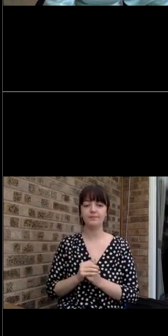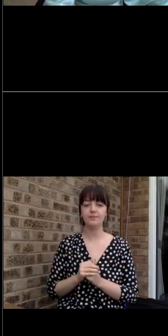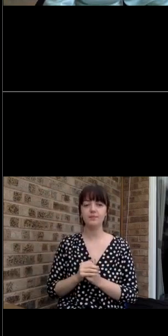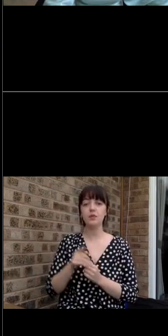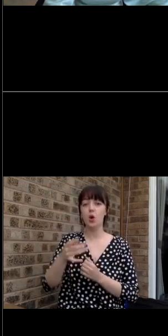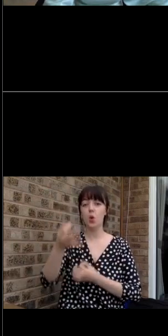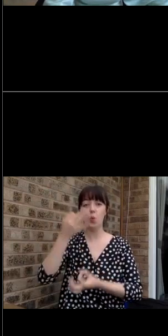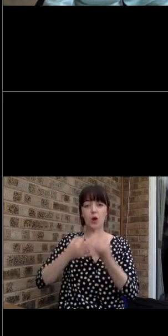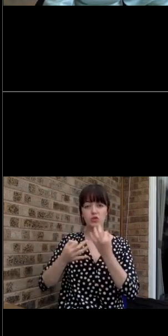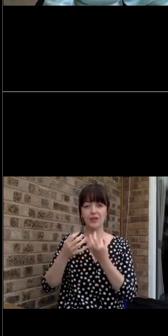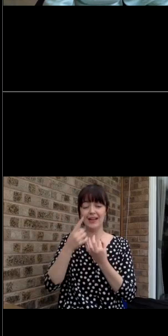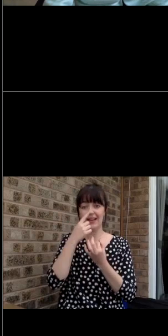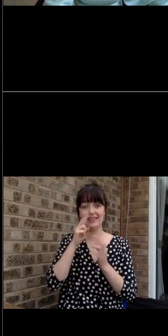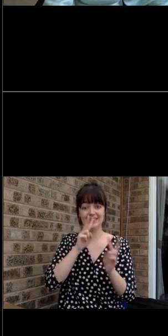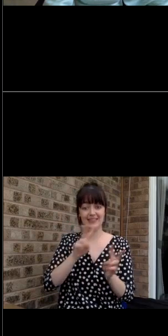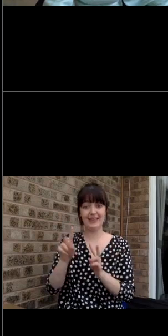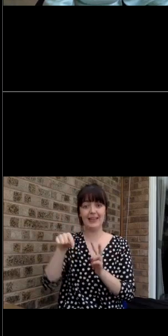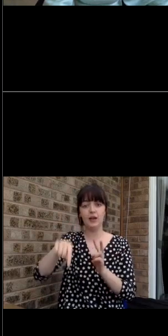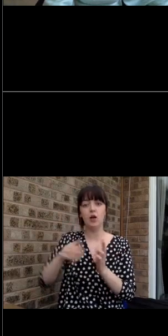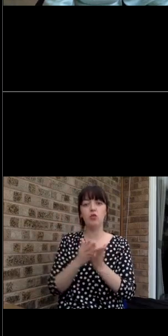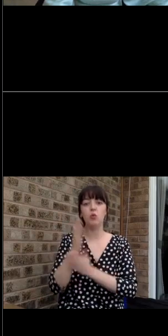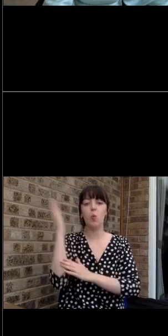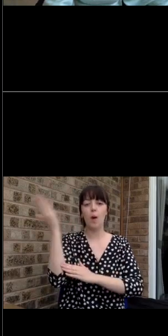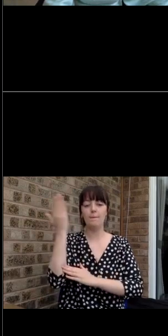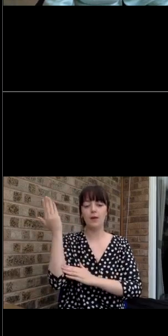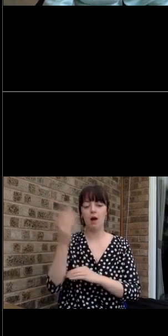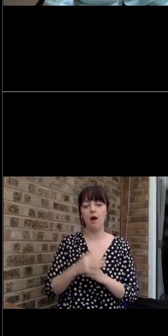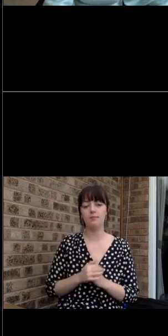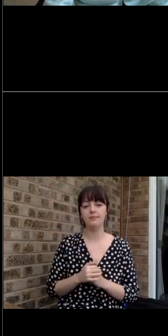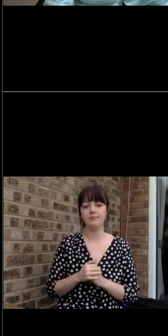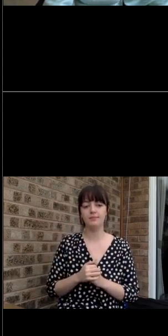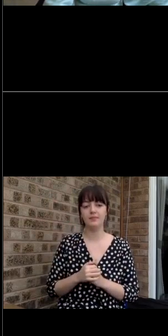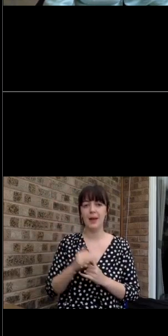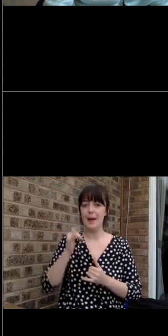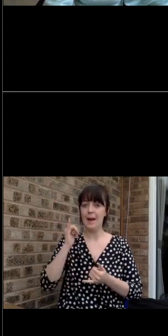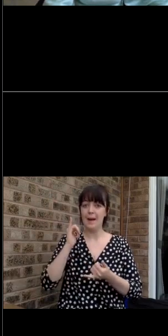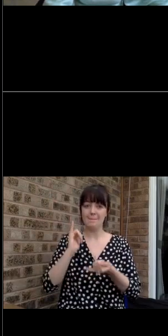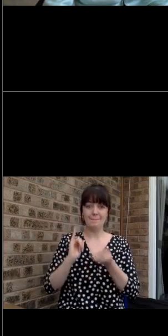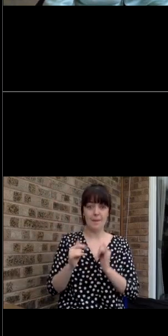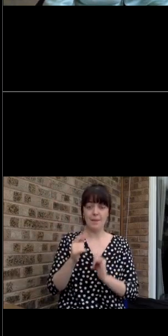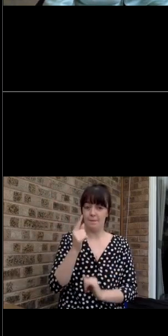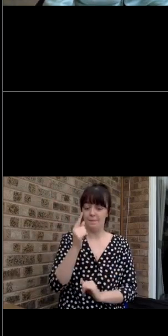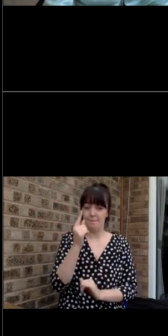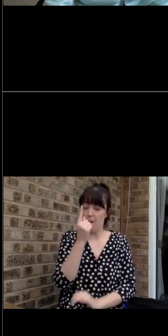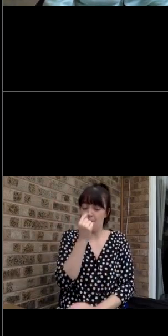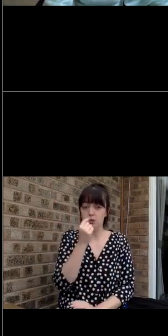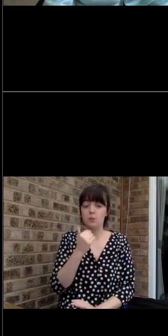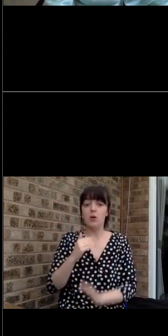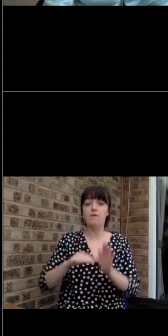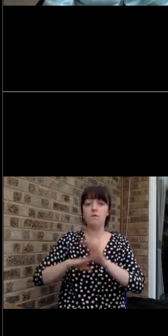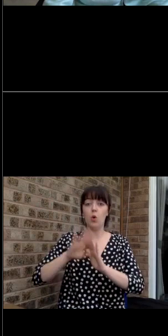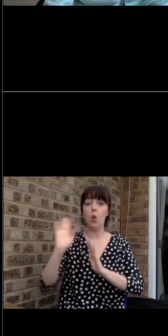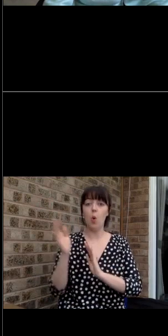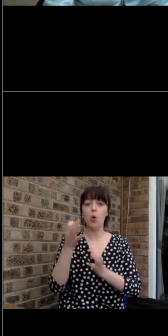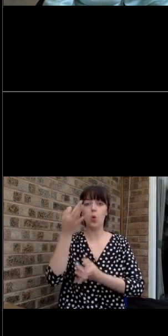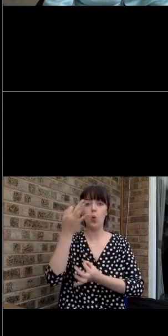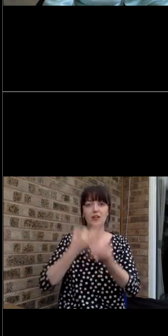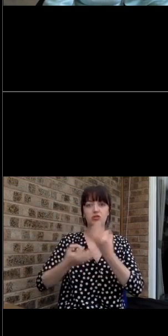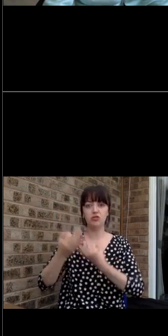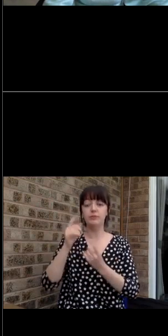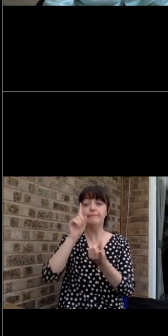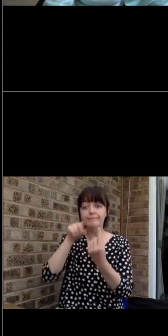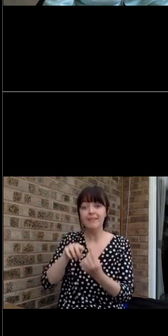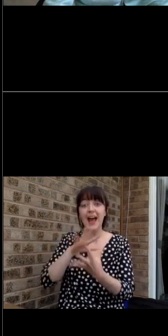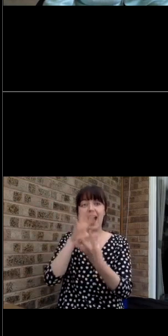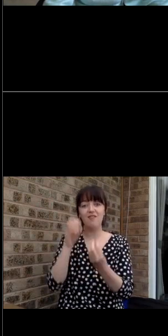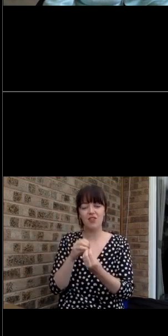webinar. We may not have time to get to all the questions today. We'll do our best, of course, but if your question isn't answered, we